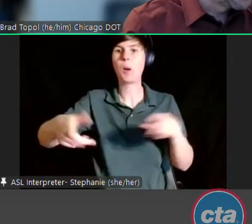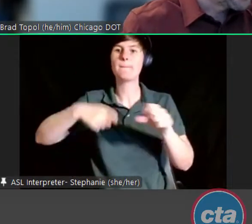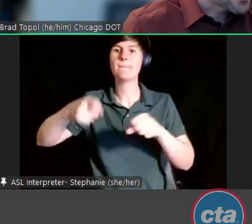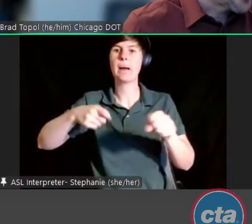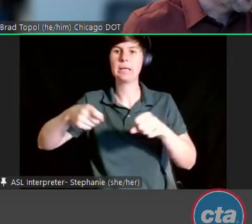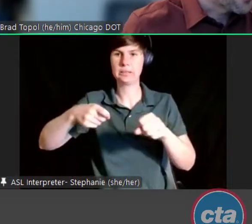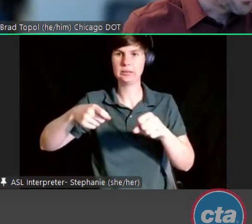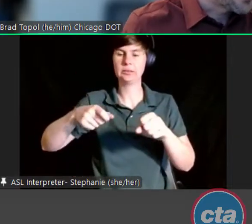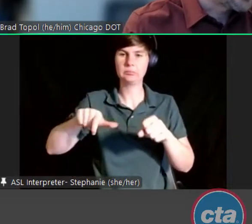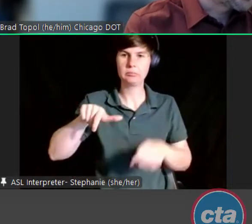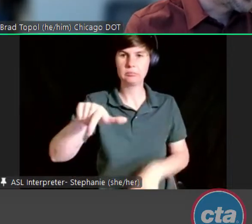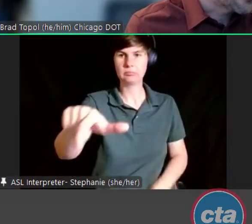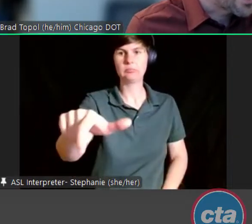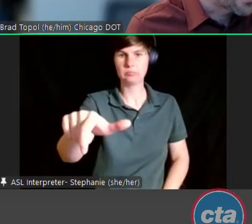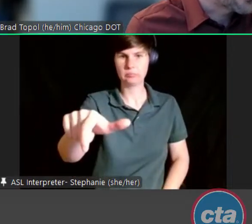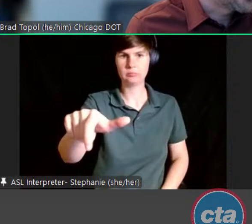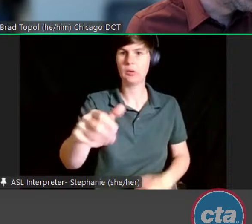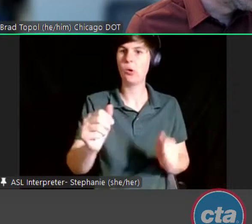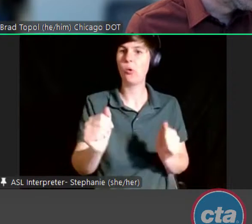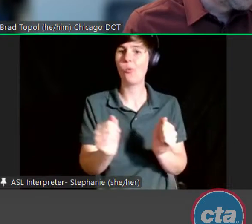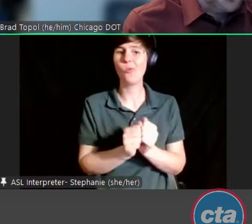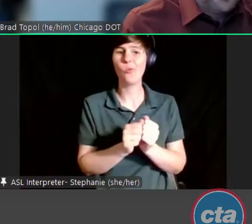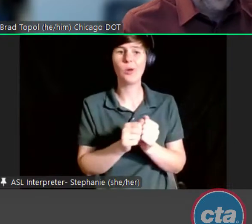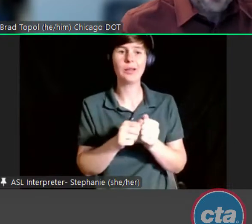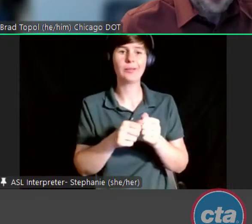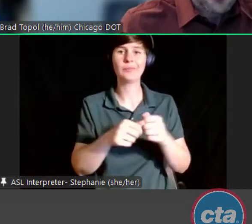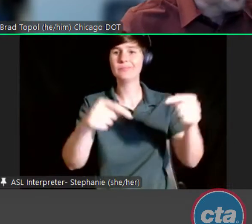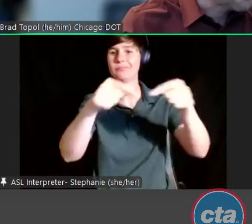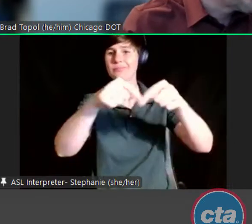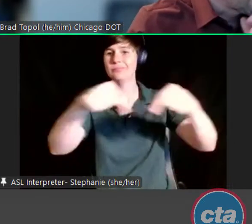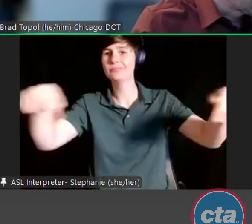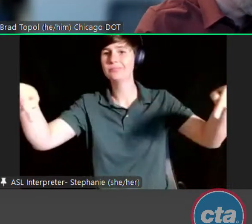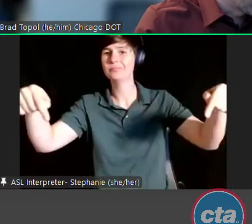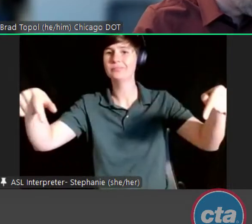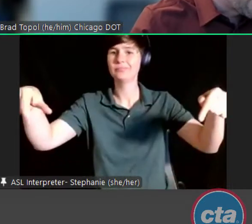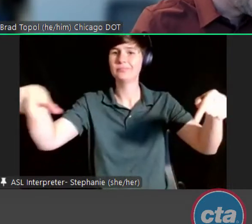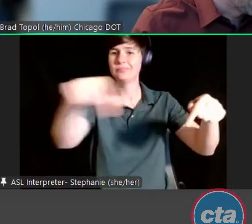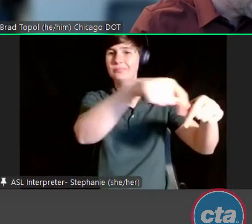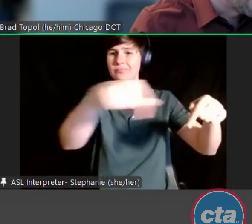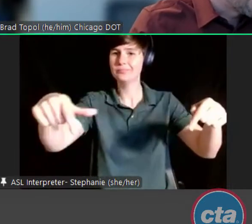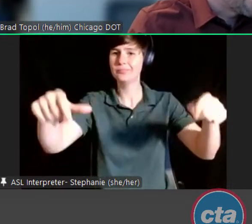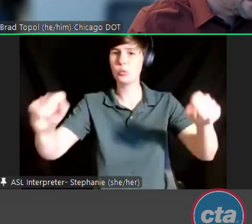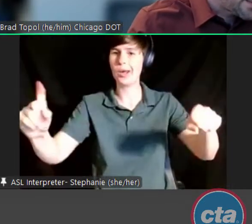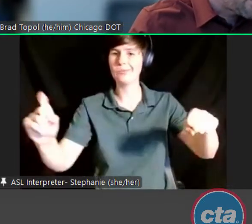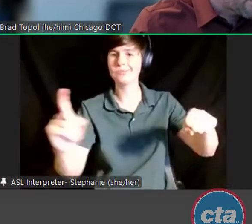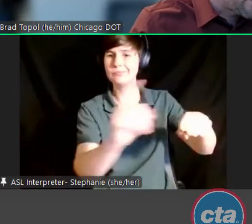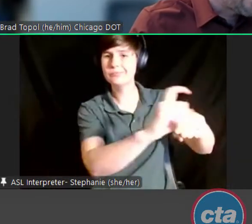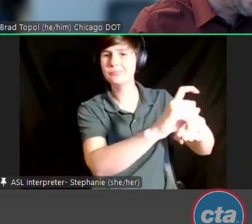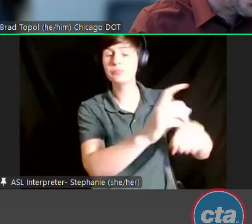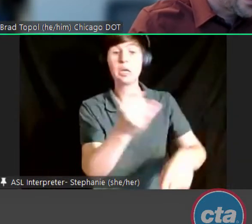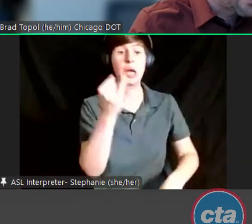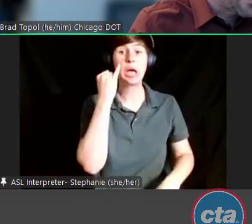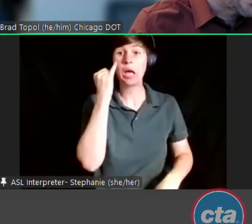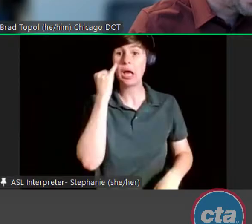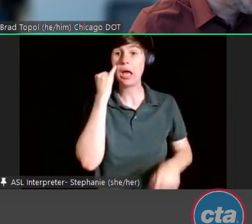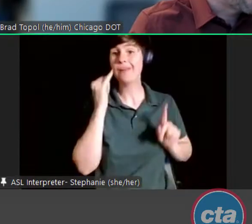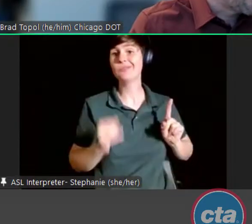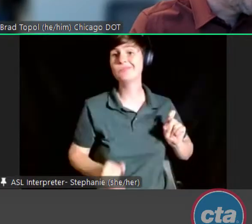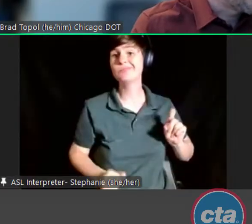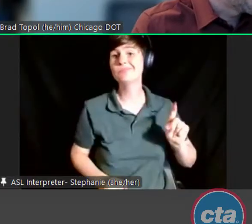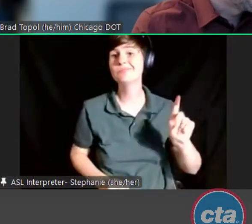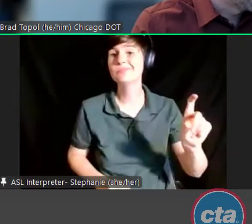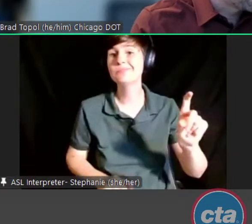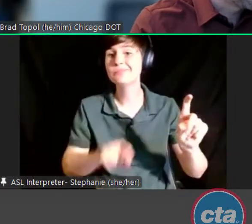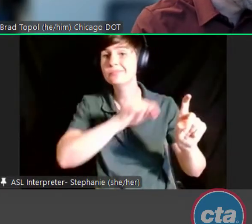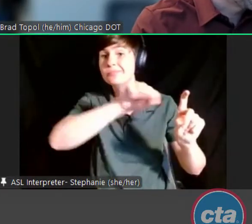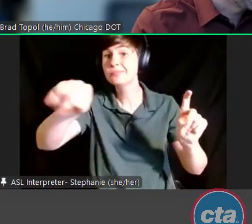with detectable warnings and additional concrete. So if you were walking along the sidewalk route to get to the bus stop, you